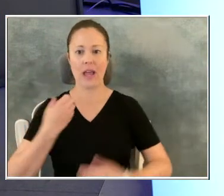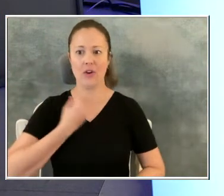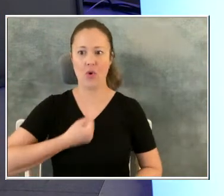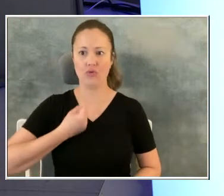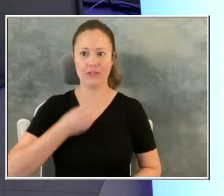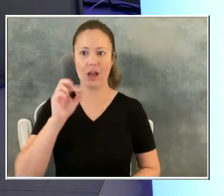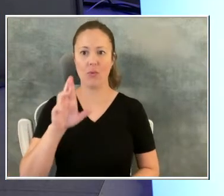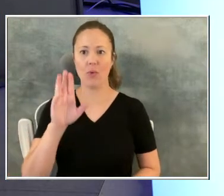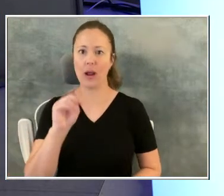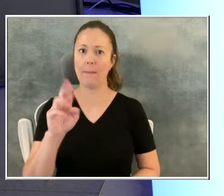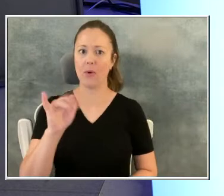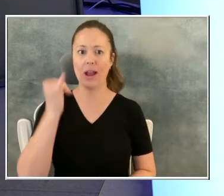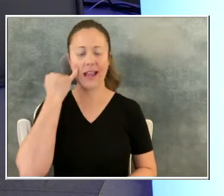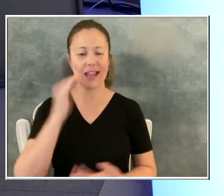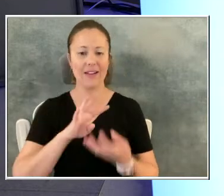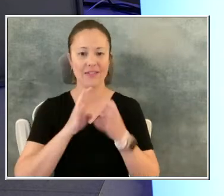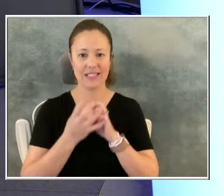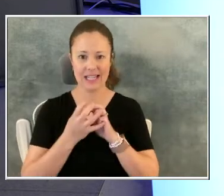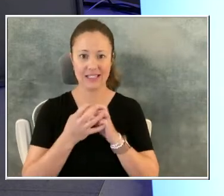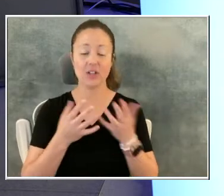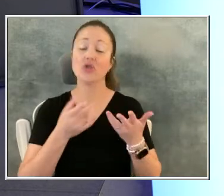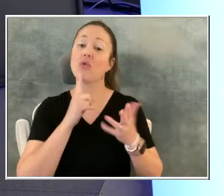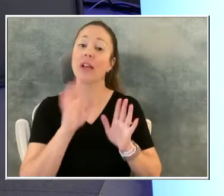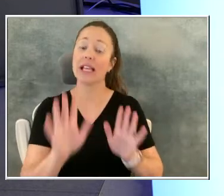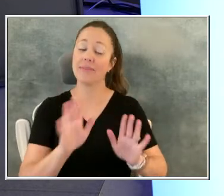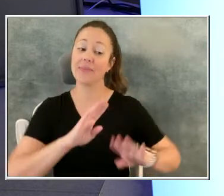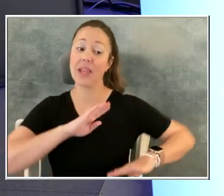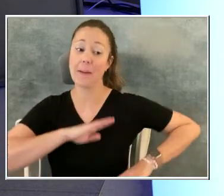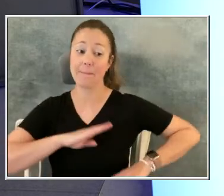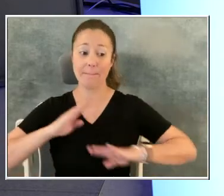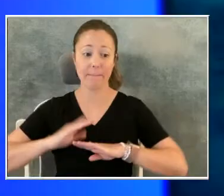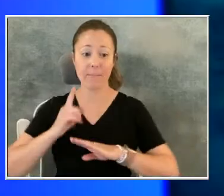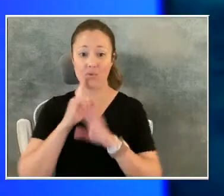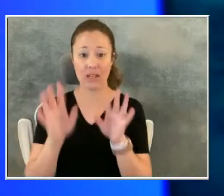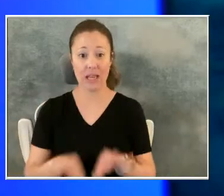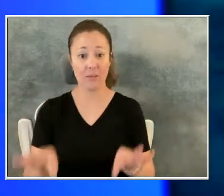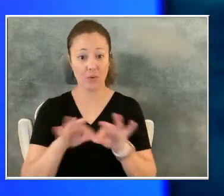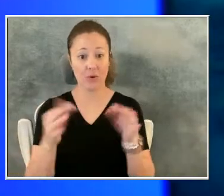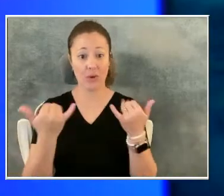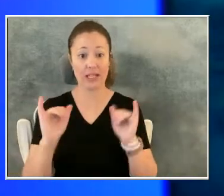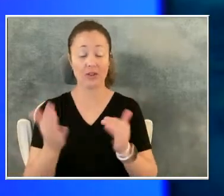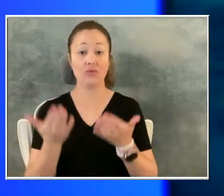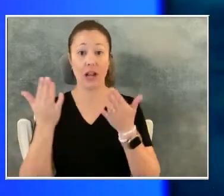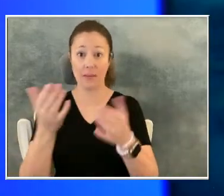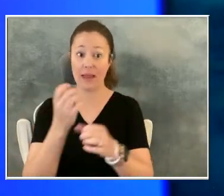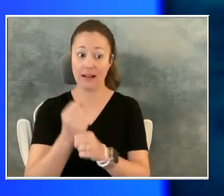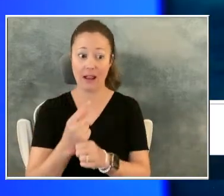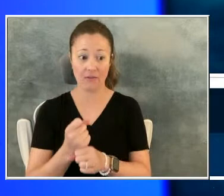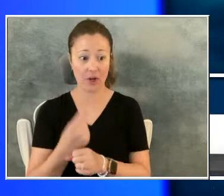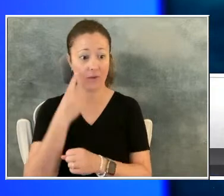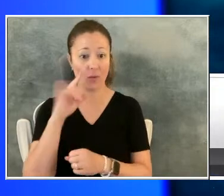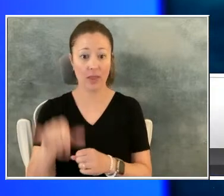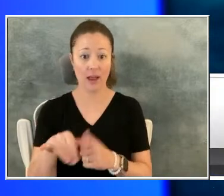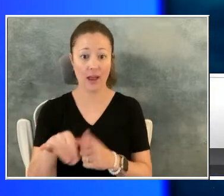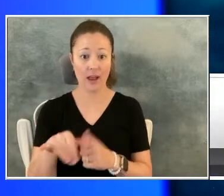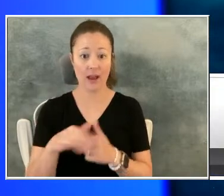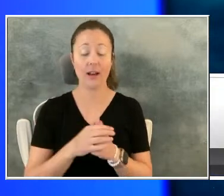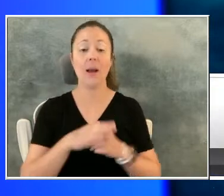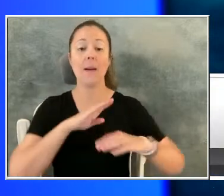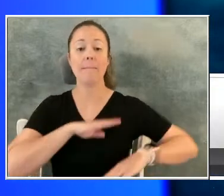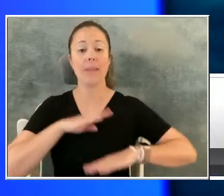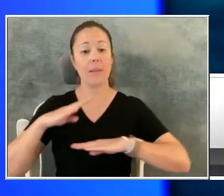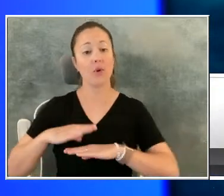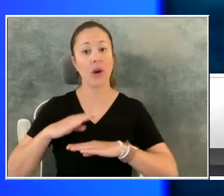breasts? Mammograms are still very important. We still recommend annual screening mammograms. Mammogram screening has proven to